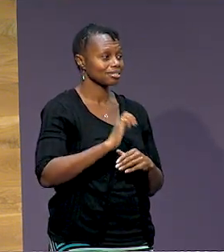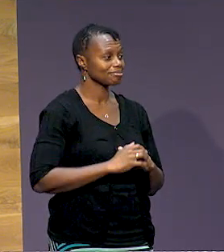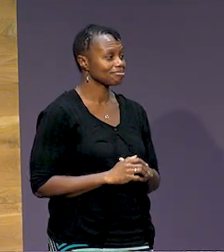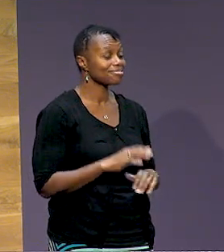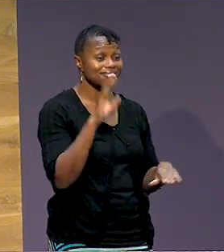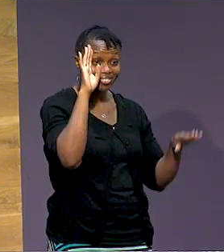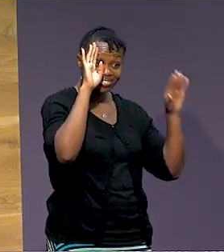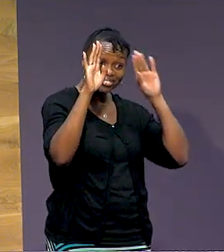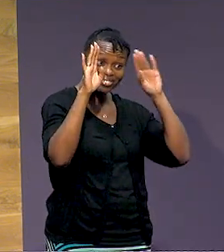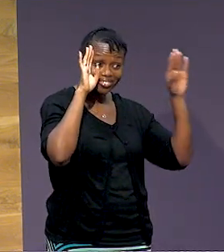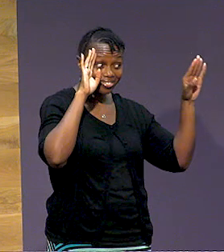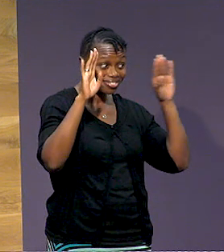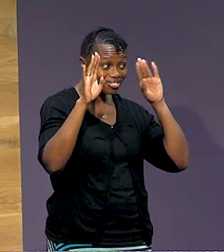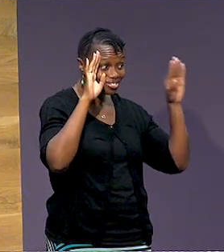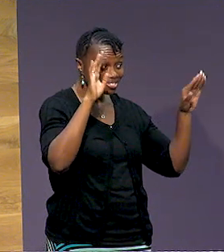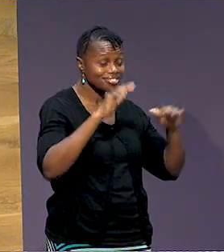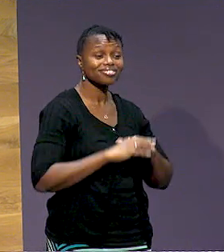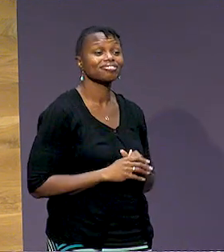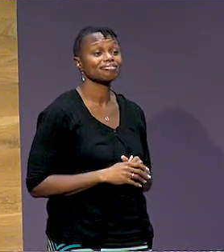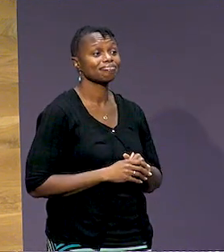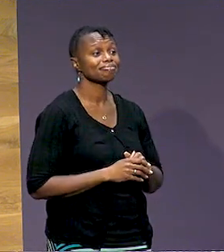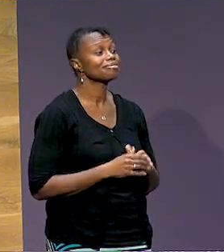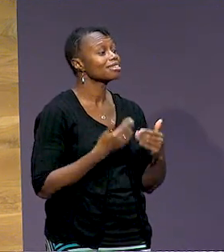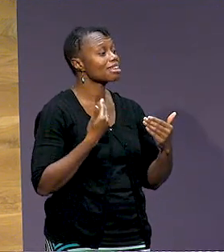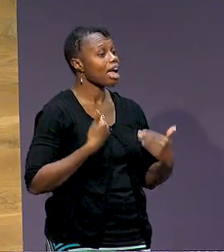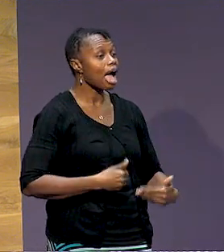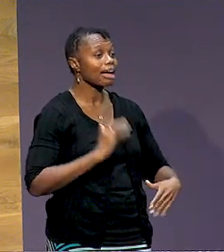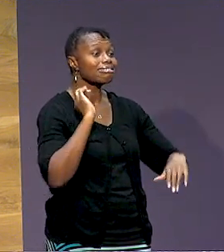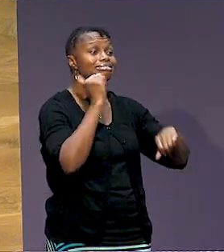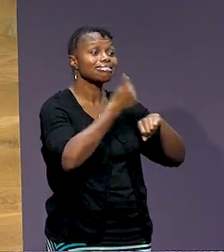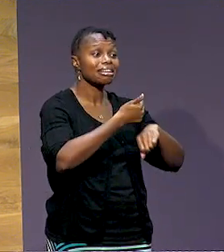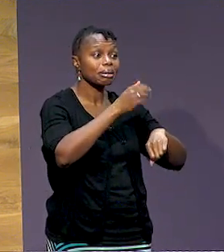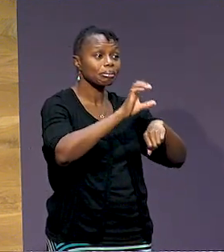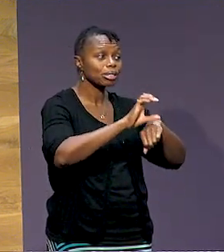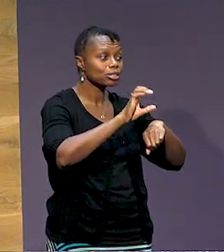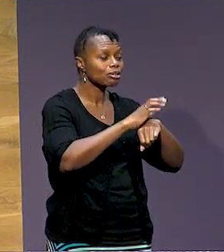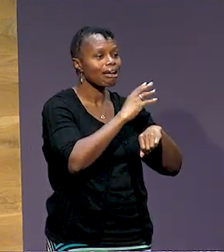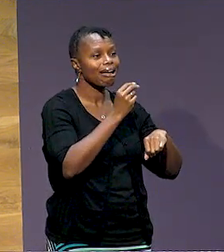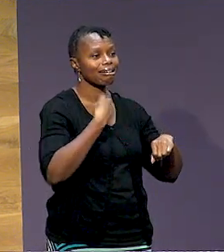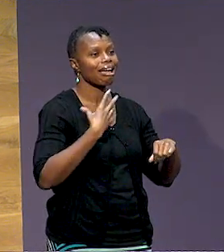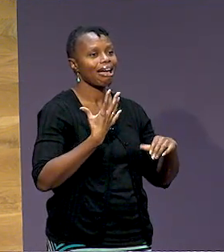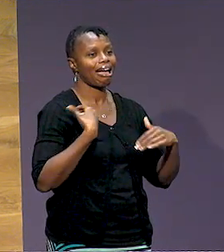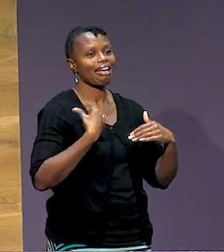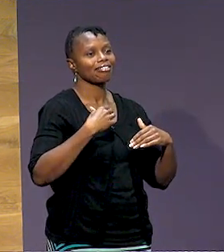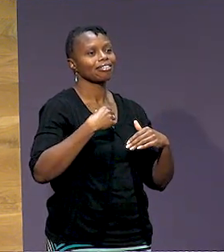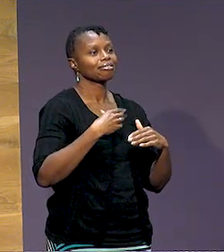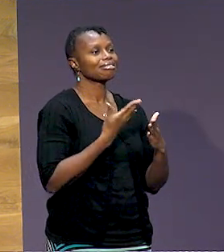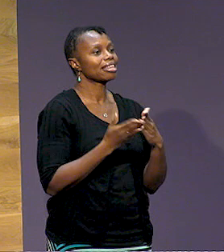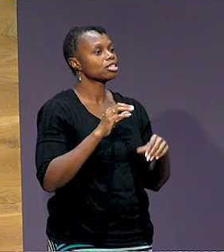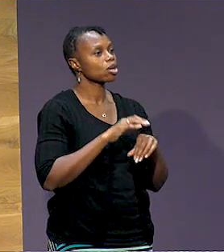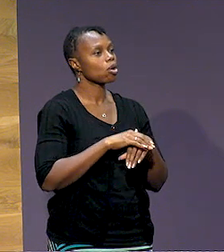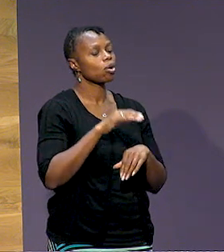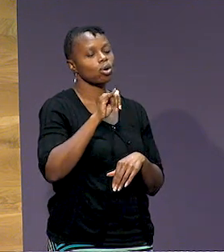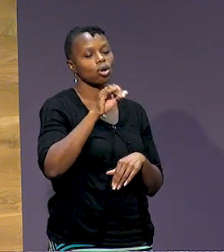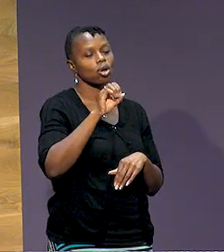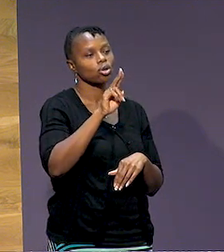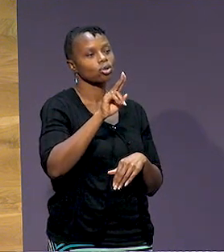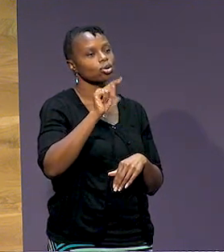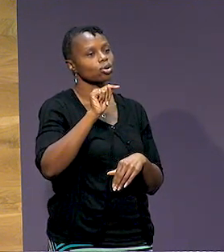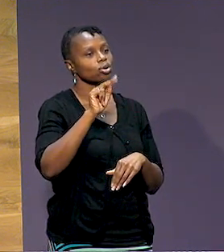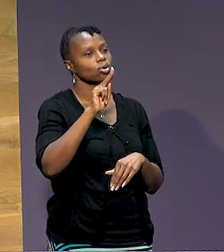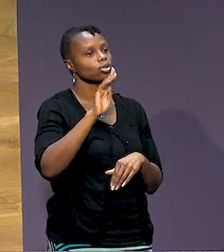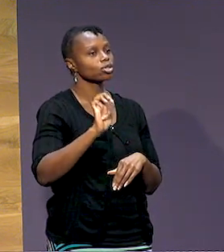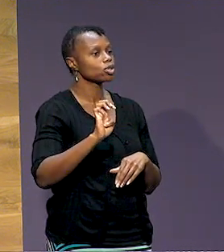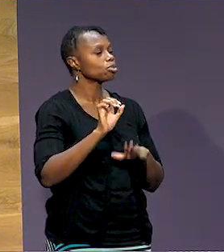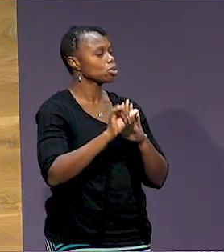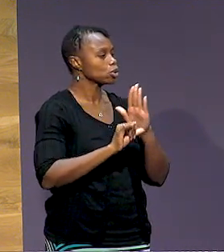Well, hey, everybody. So I am a church planter and a YouTuber. And so one of the ways that I use stories